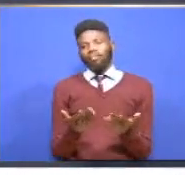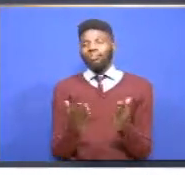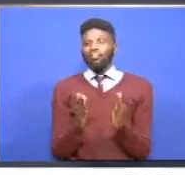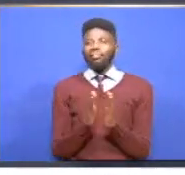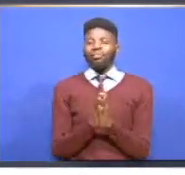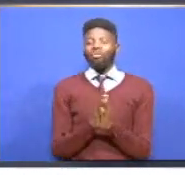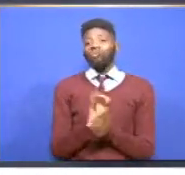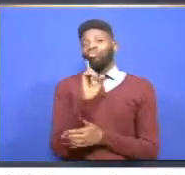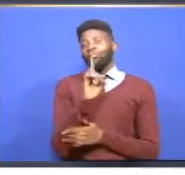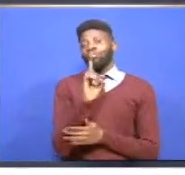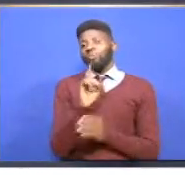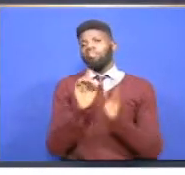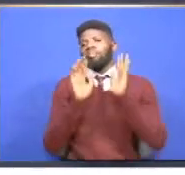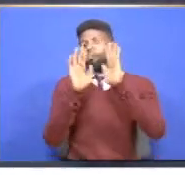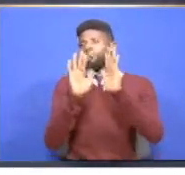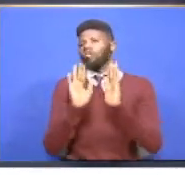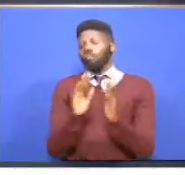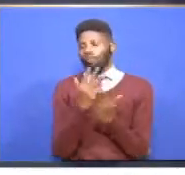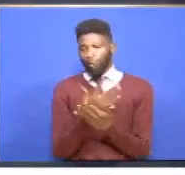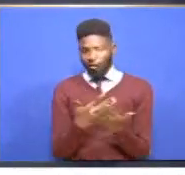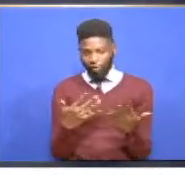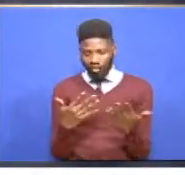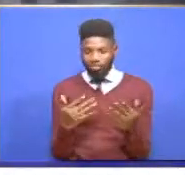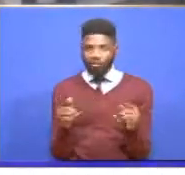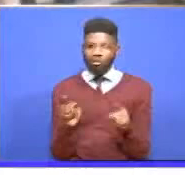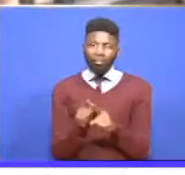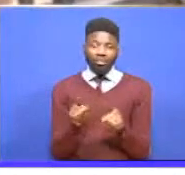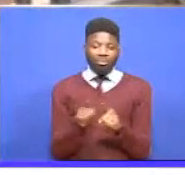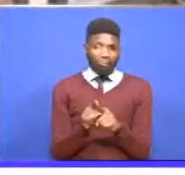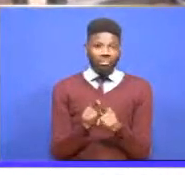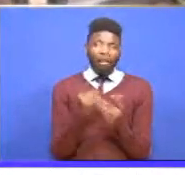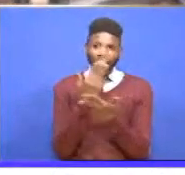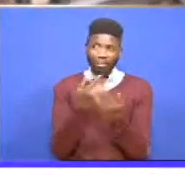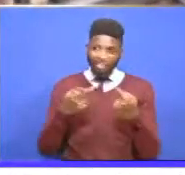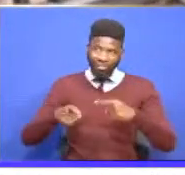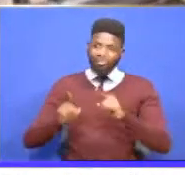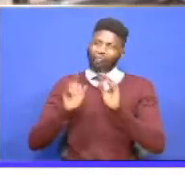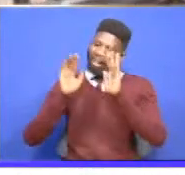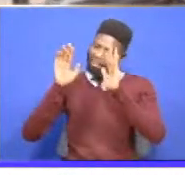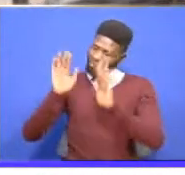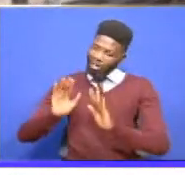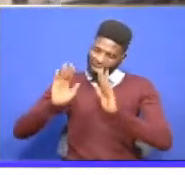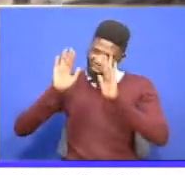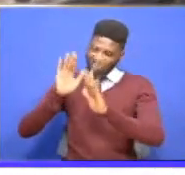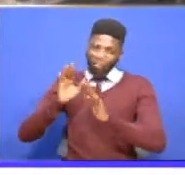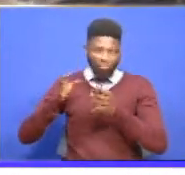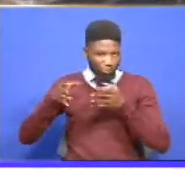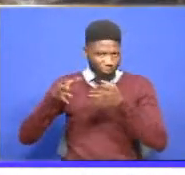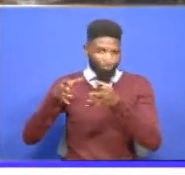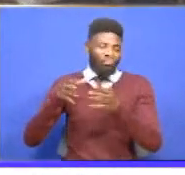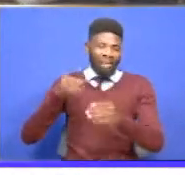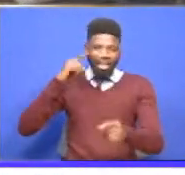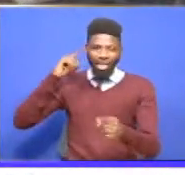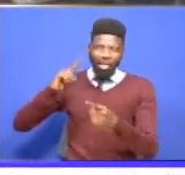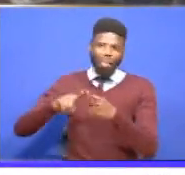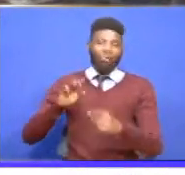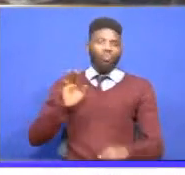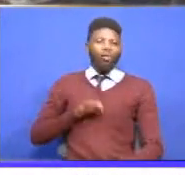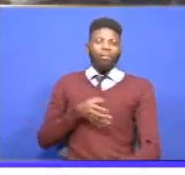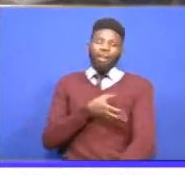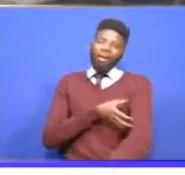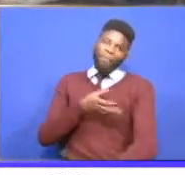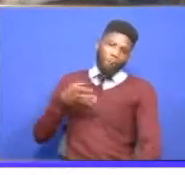one of the key items and thing which she campaigned was to empower women, and